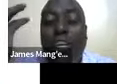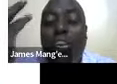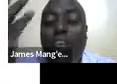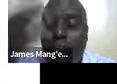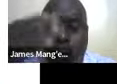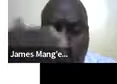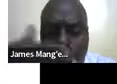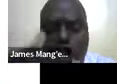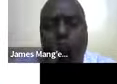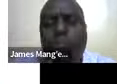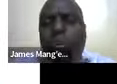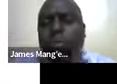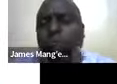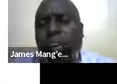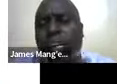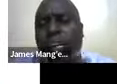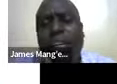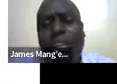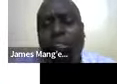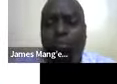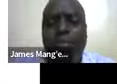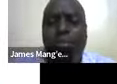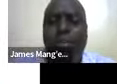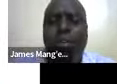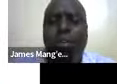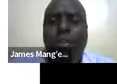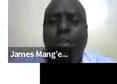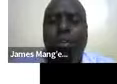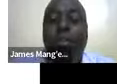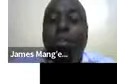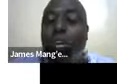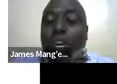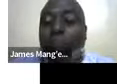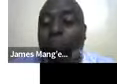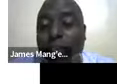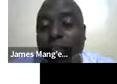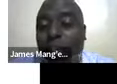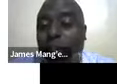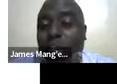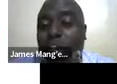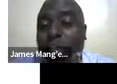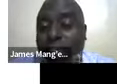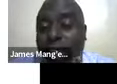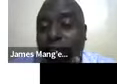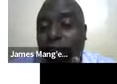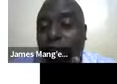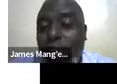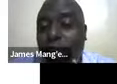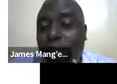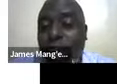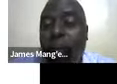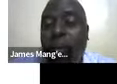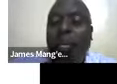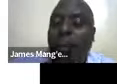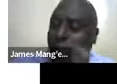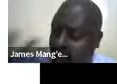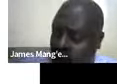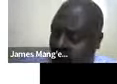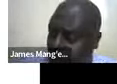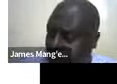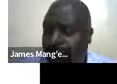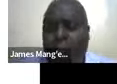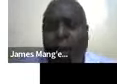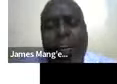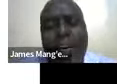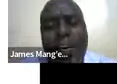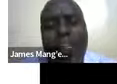God. You have no connection with the people who are underneath you. You know, we are human beings and you may not understand how we work. I remember